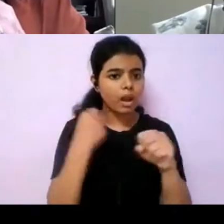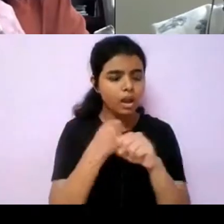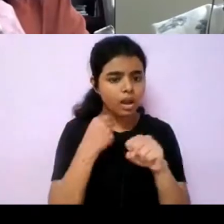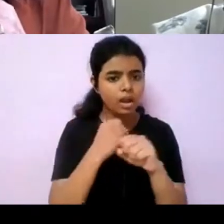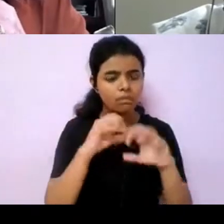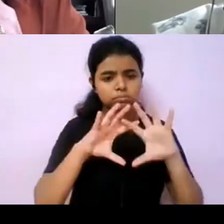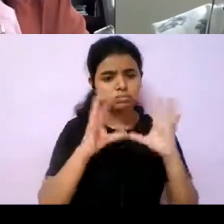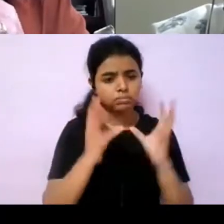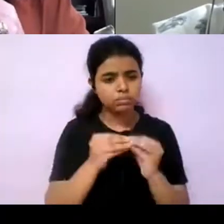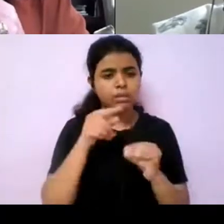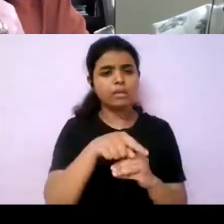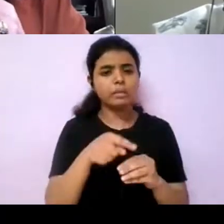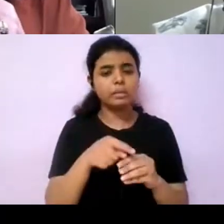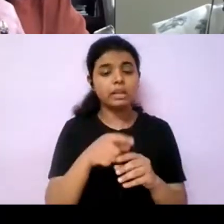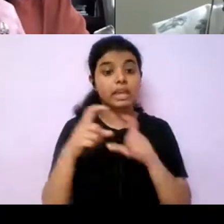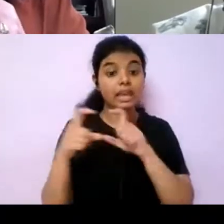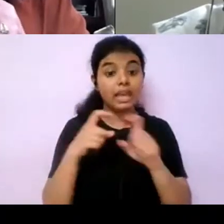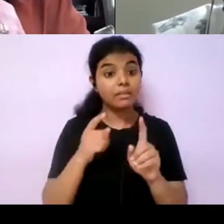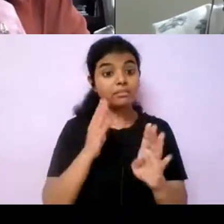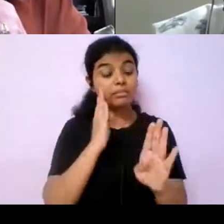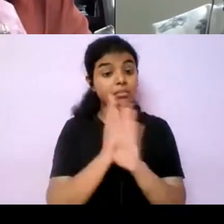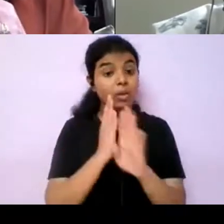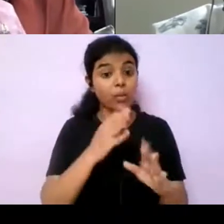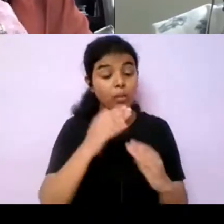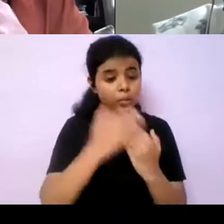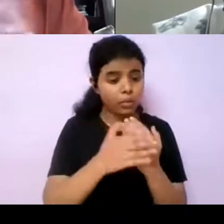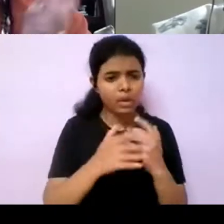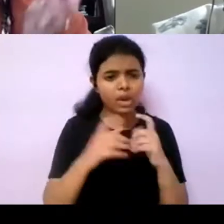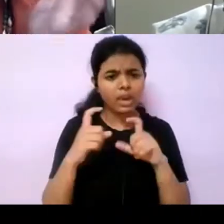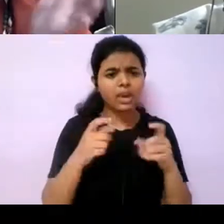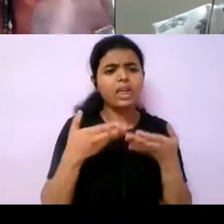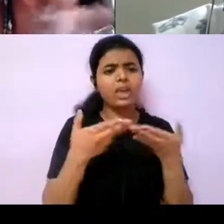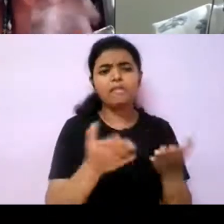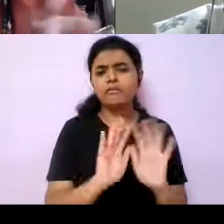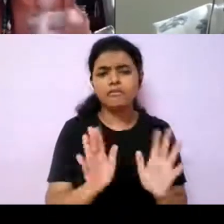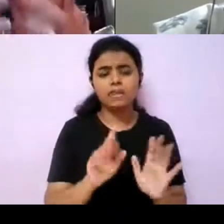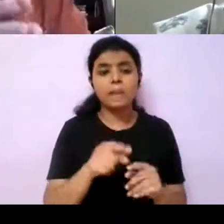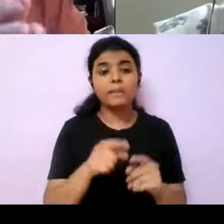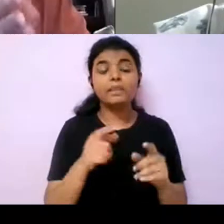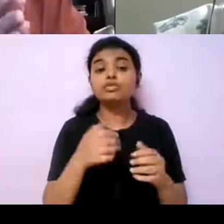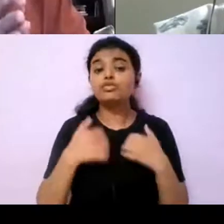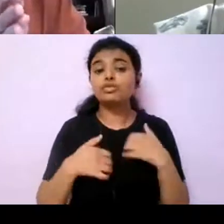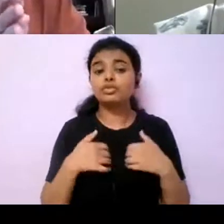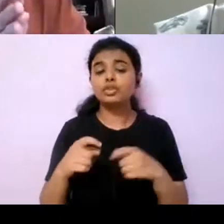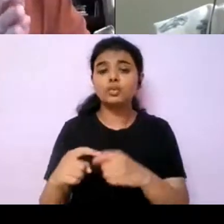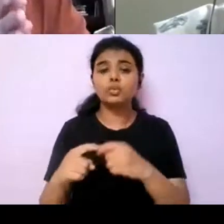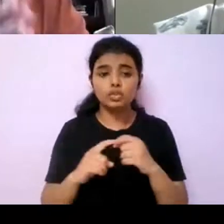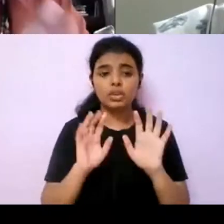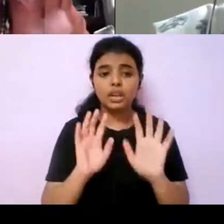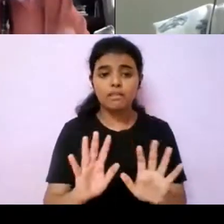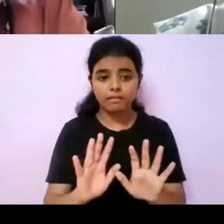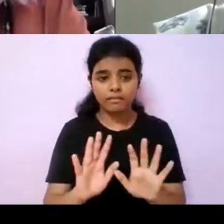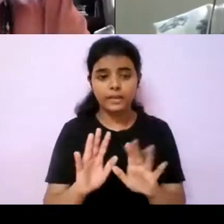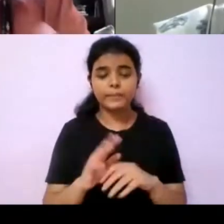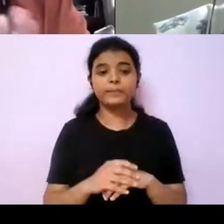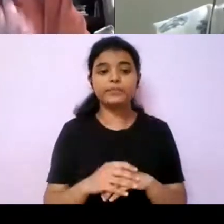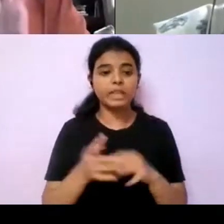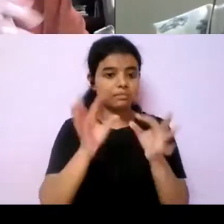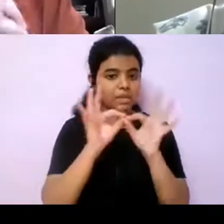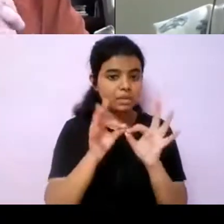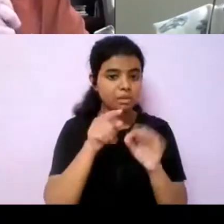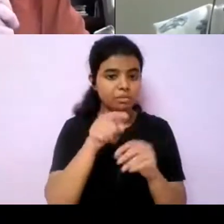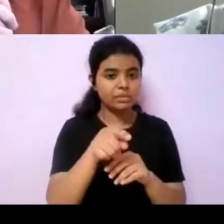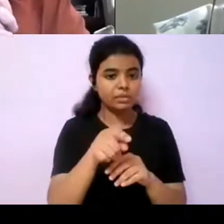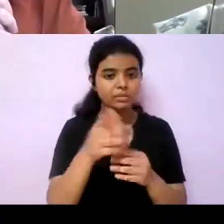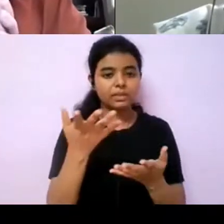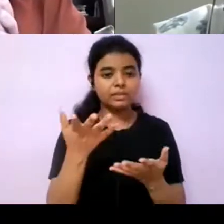needs much more precisely. Also, there's an interesting question about the interpreter, who I